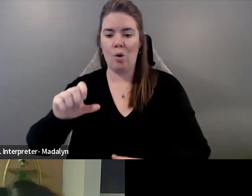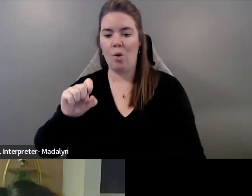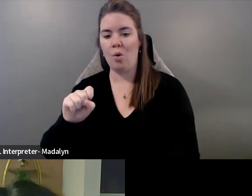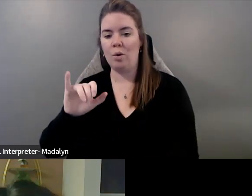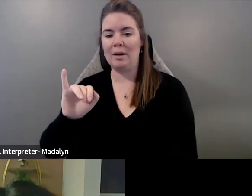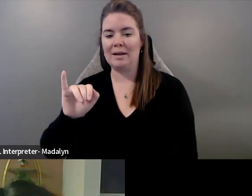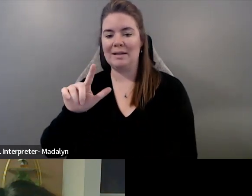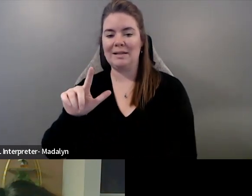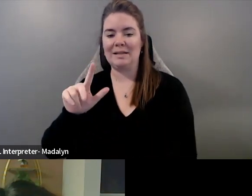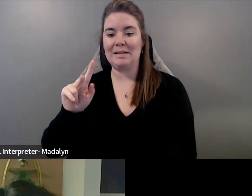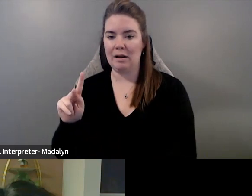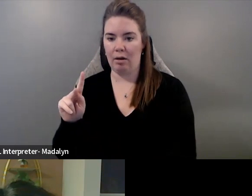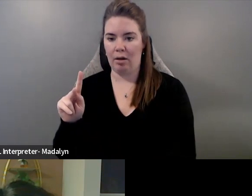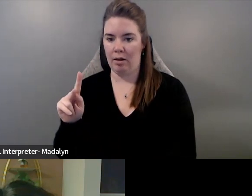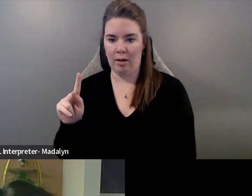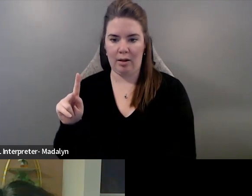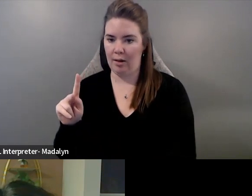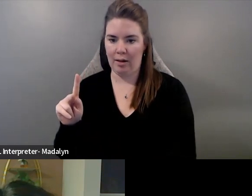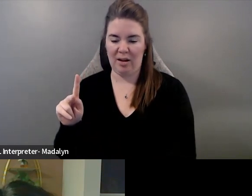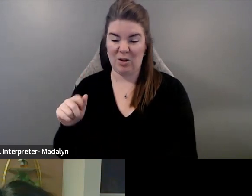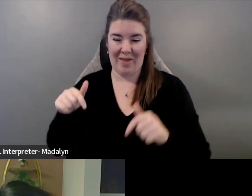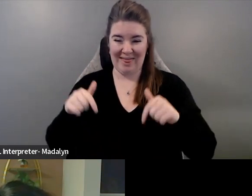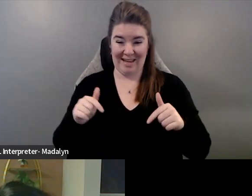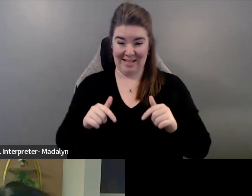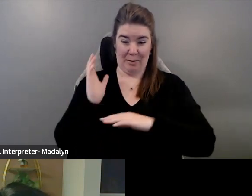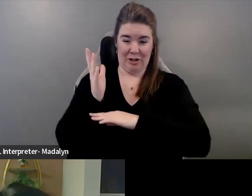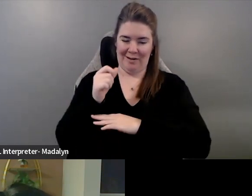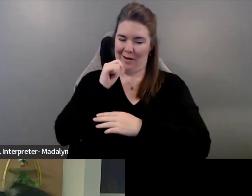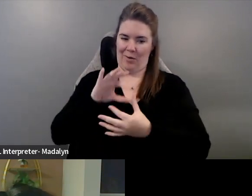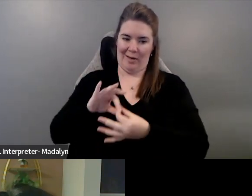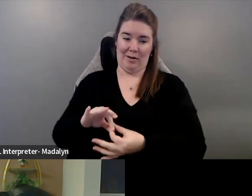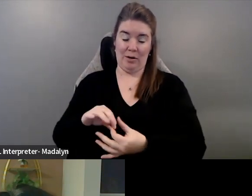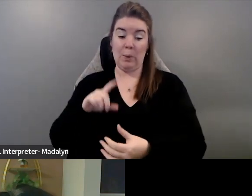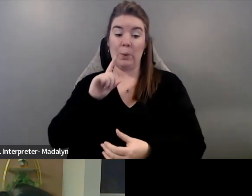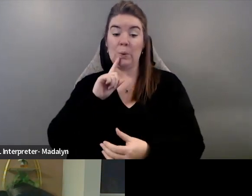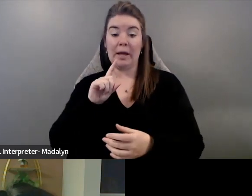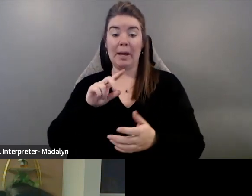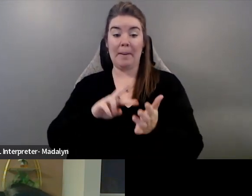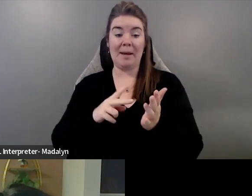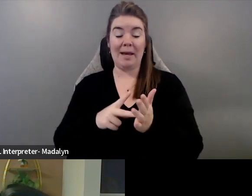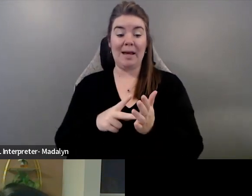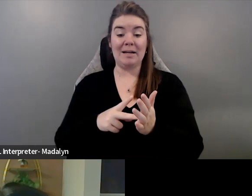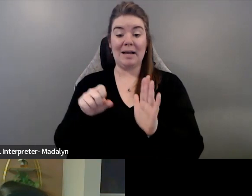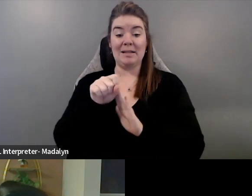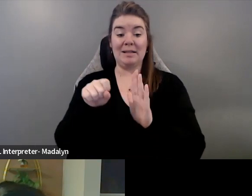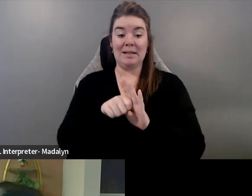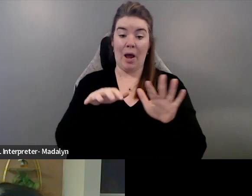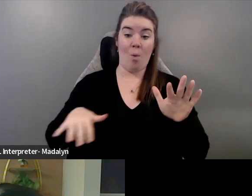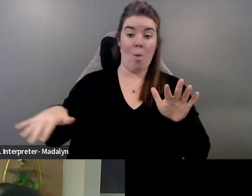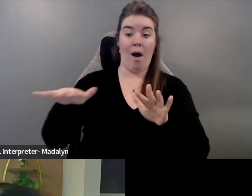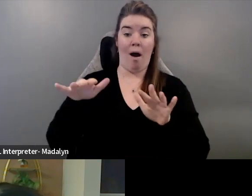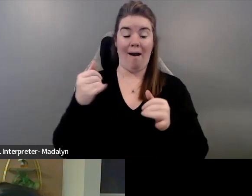mori or mulberries or silkworms. It actually stands for Statewide Independent Living Council.